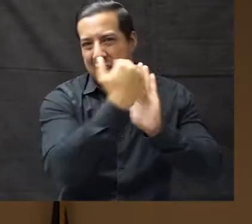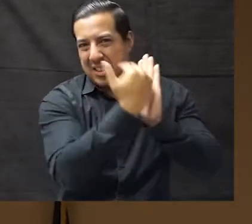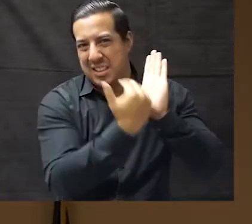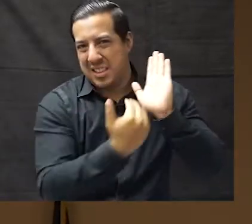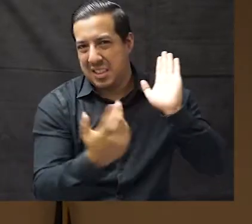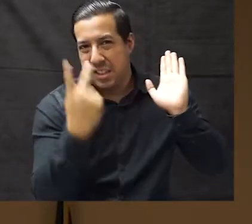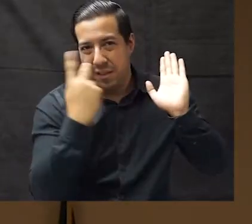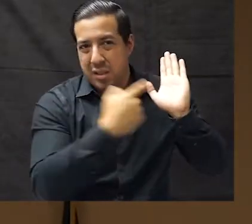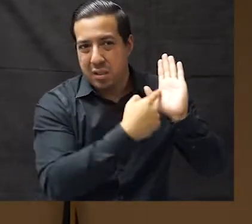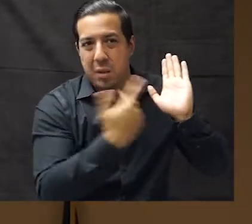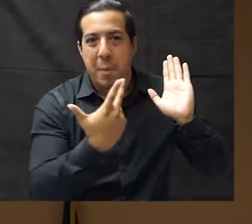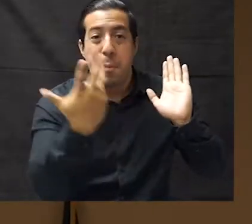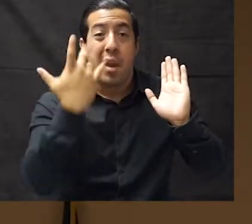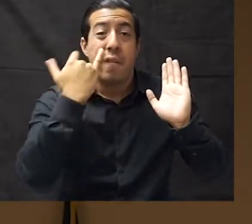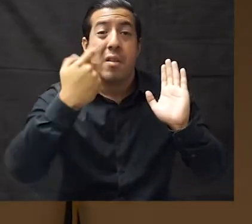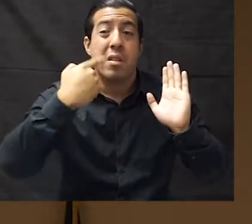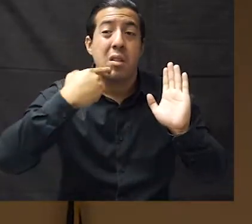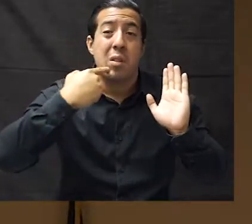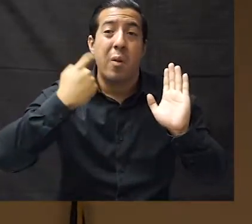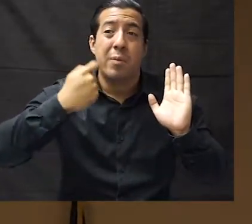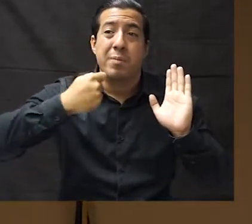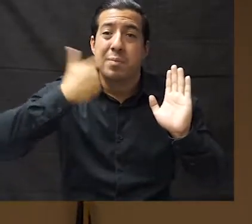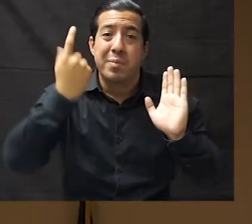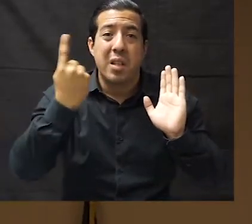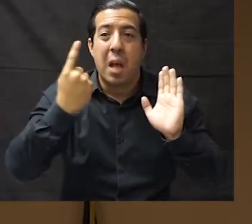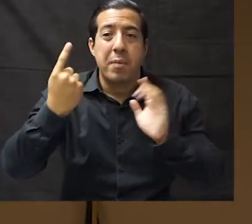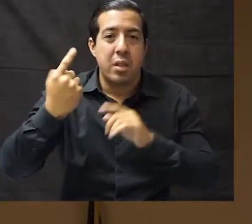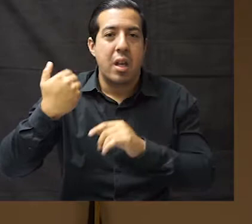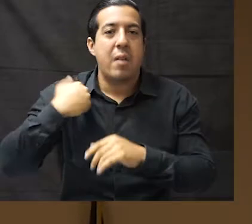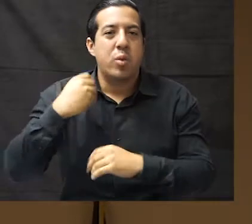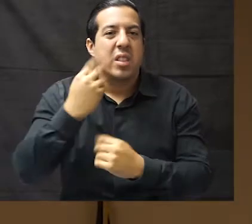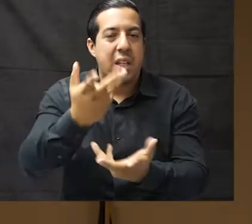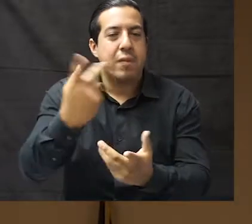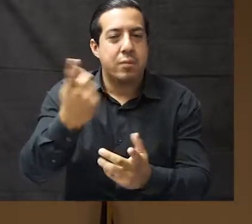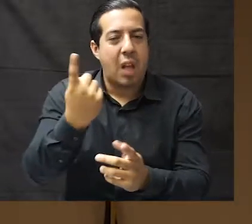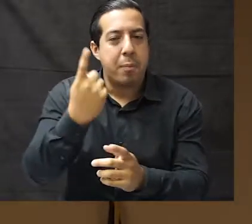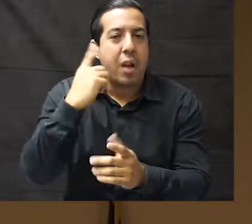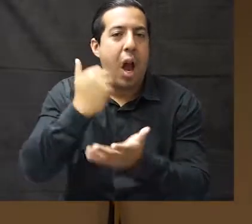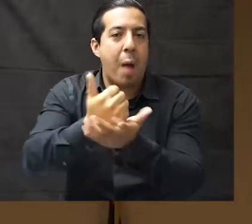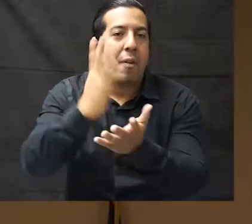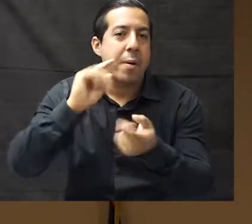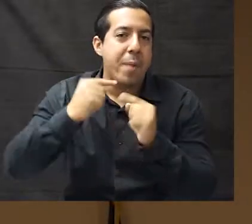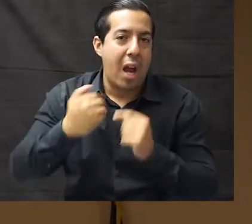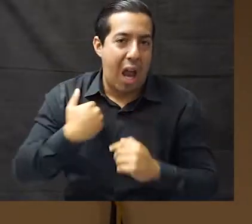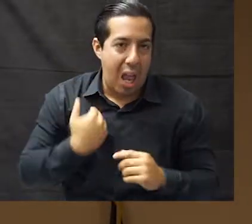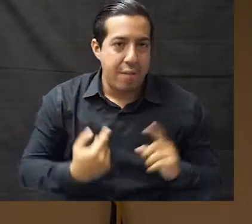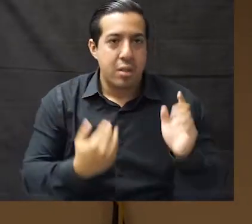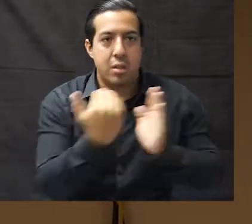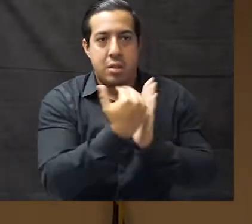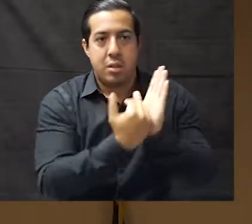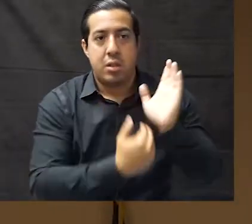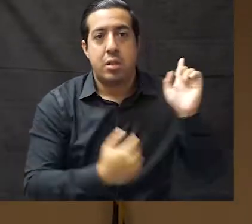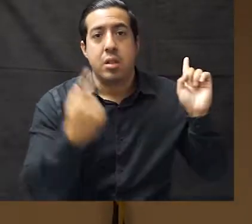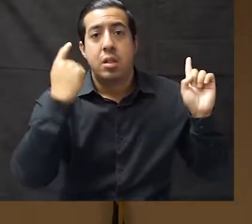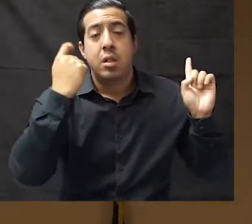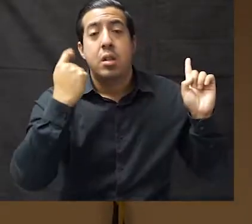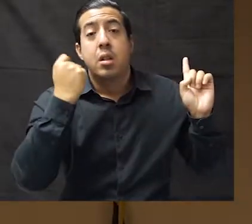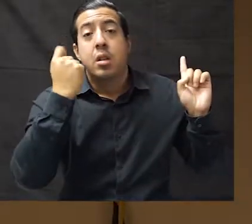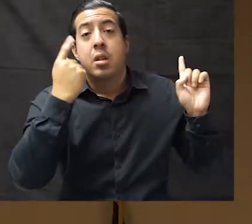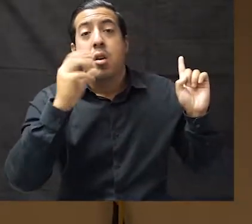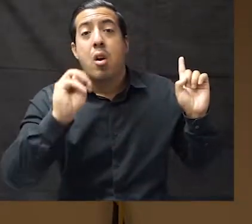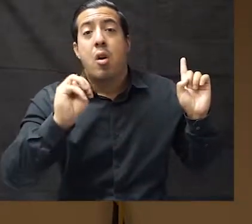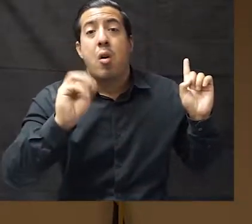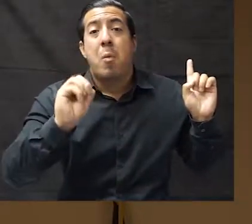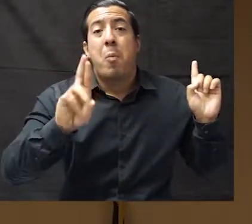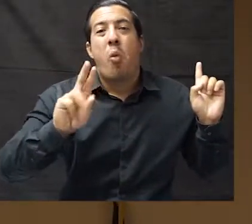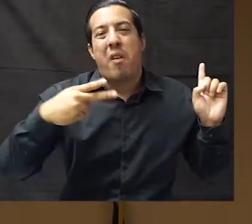compare them, they're about 1/10 as potent as morphine. So that's tramadol. Hydrocodone's about half as potent as morphine. So morphine's 1, so I'm comparing